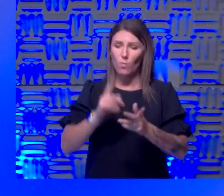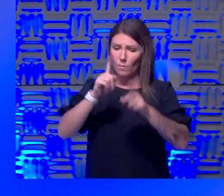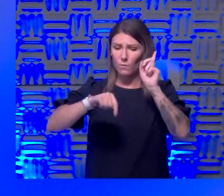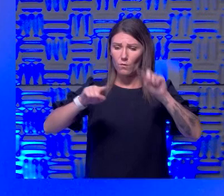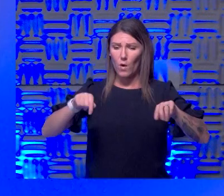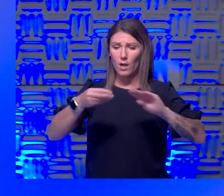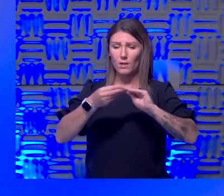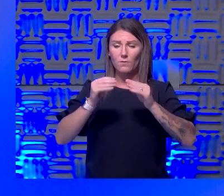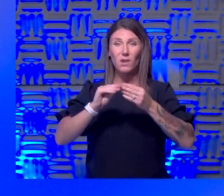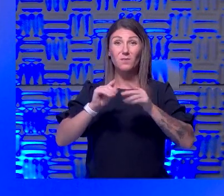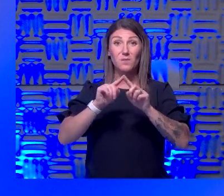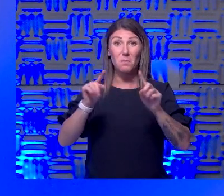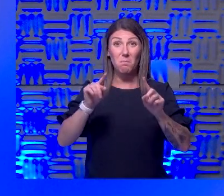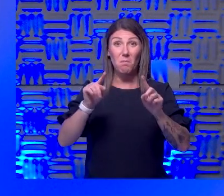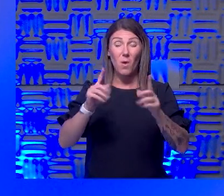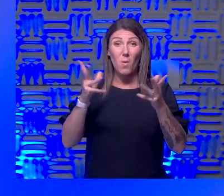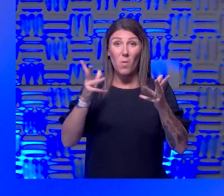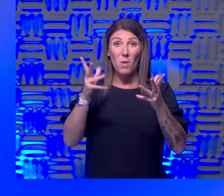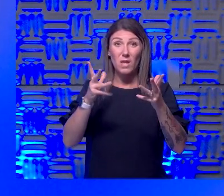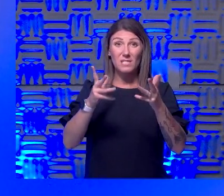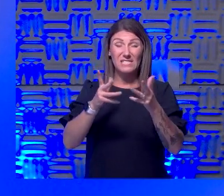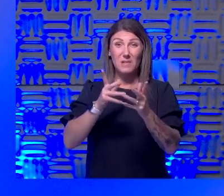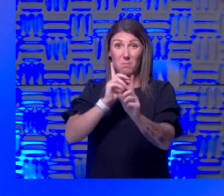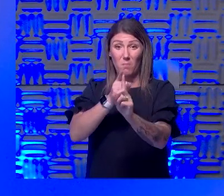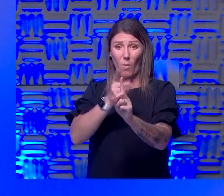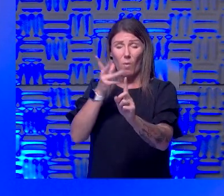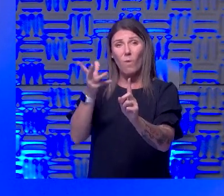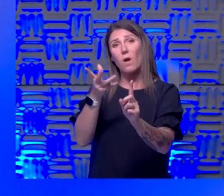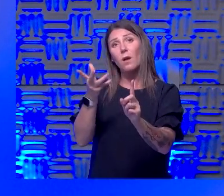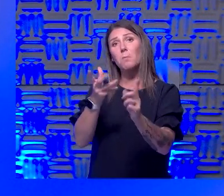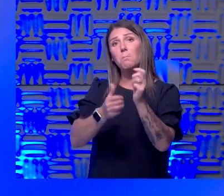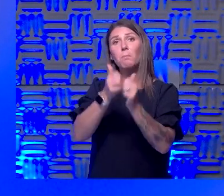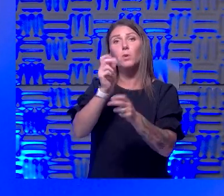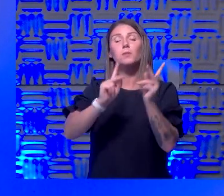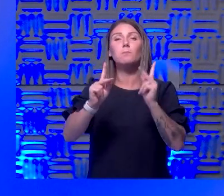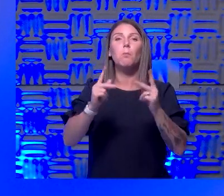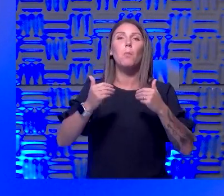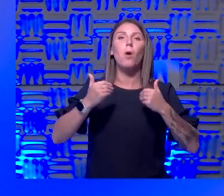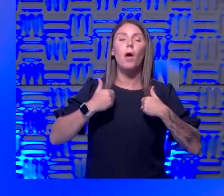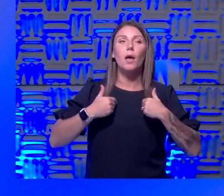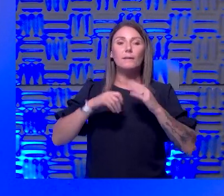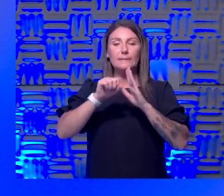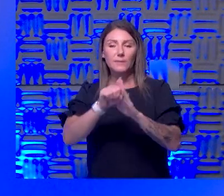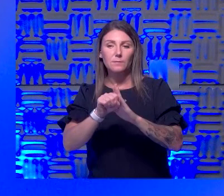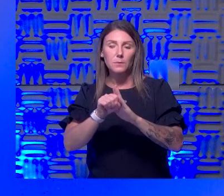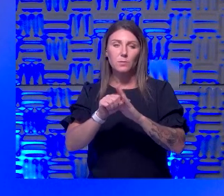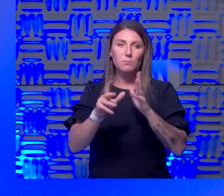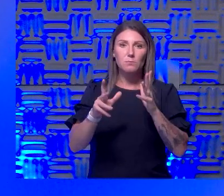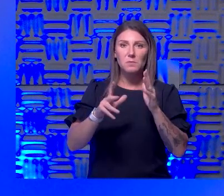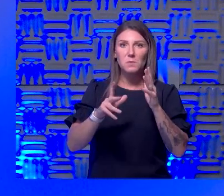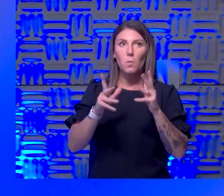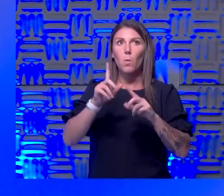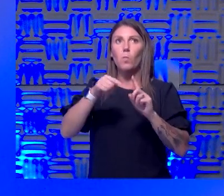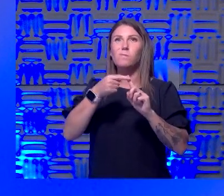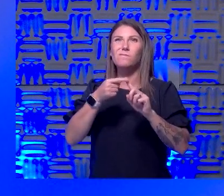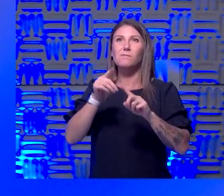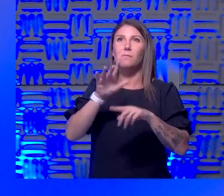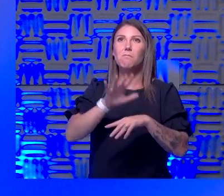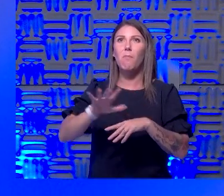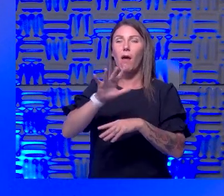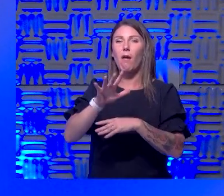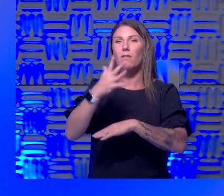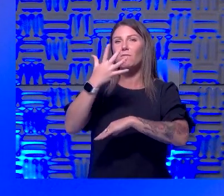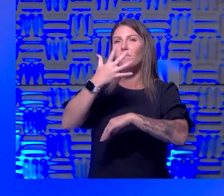there, but the main thing to remember is that most people will probably have symptoms by 5 to 7 days